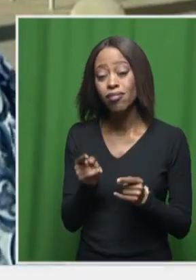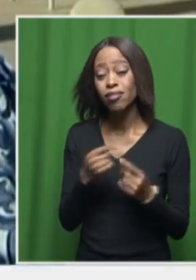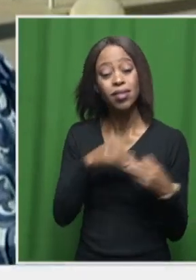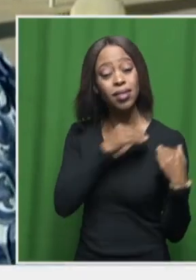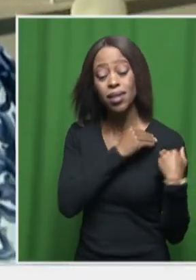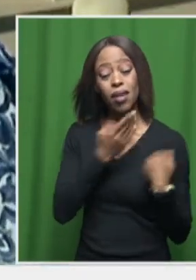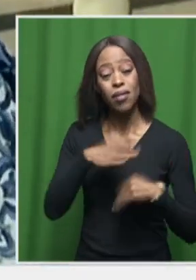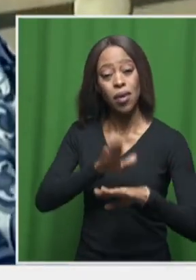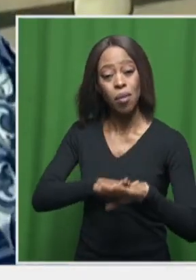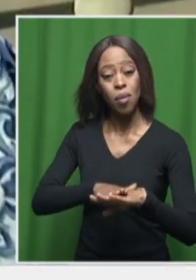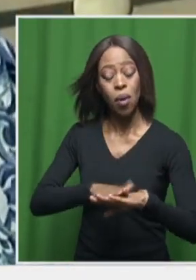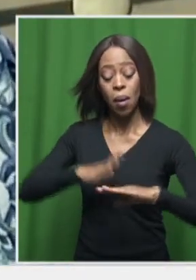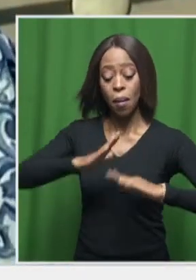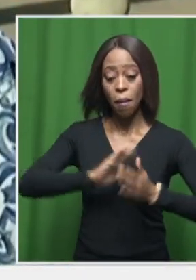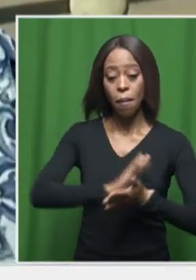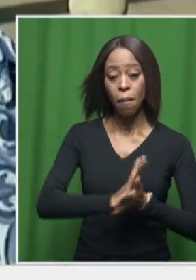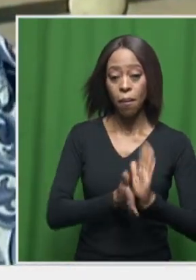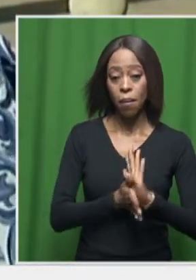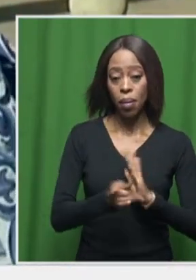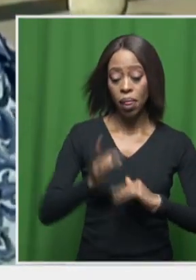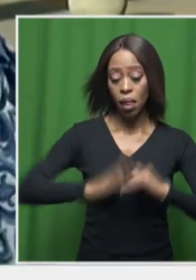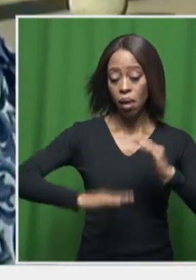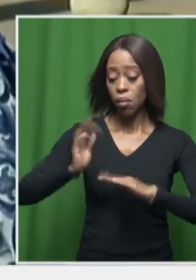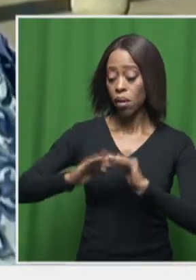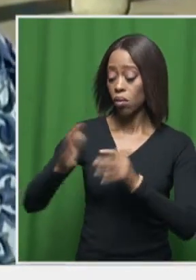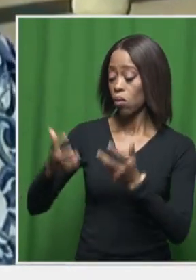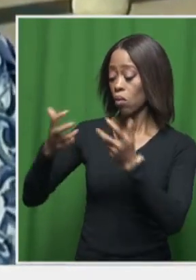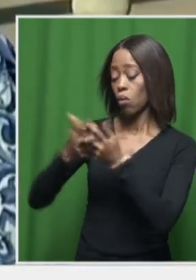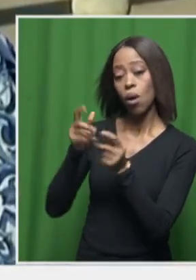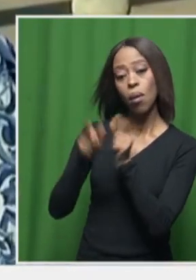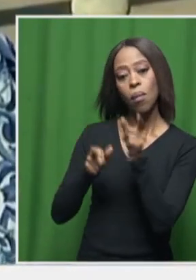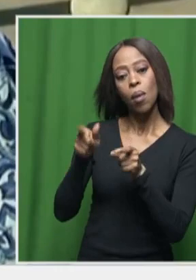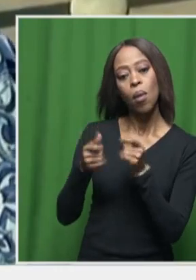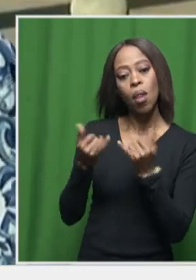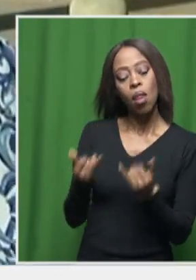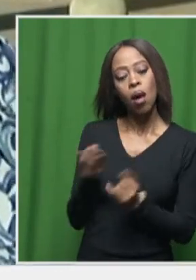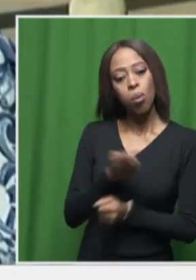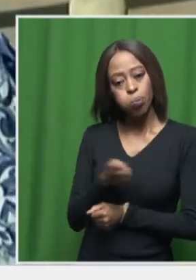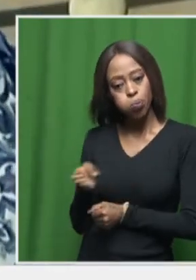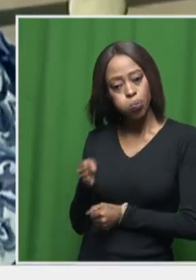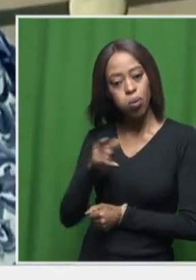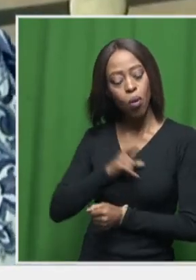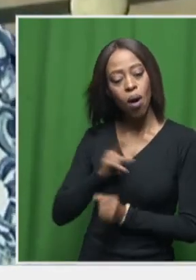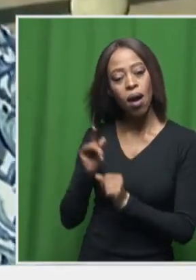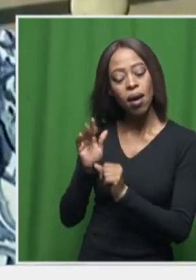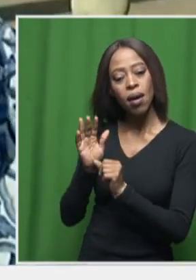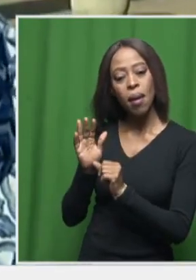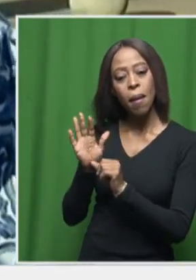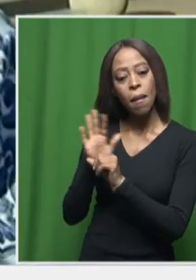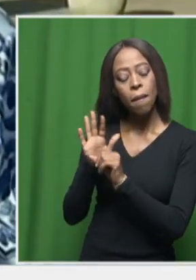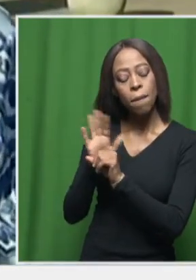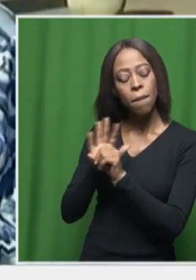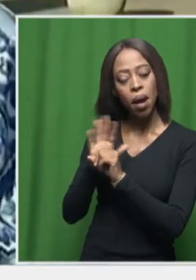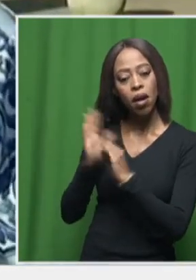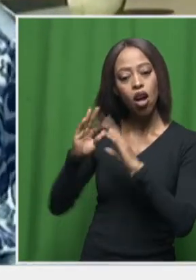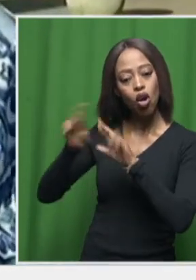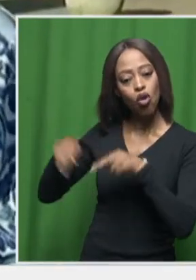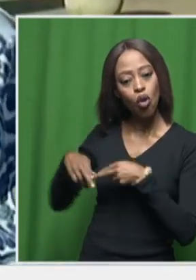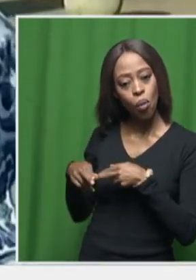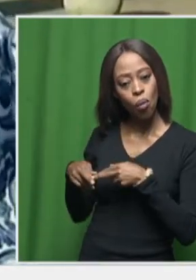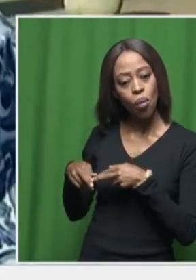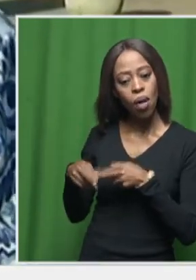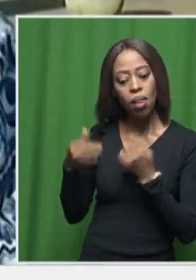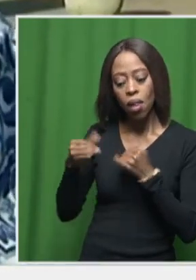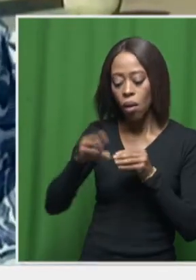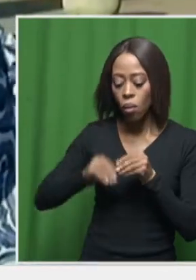because the infrastructure was never built for the number of people who are currently there because of the backyard. That's why you need to decant them